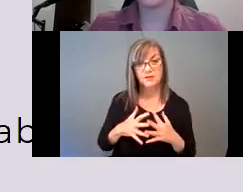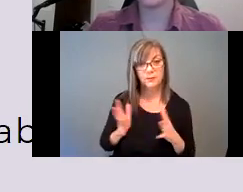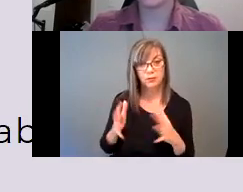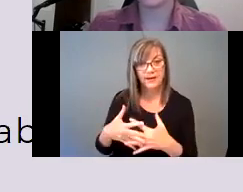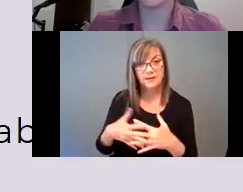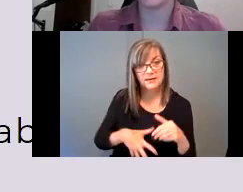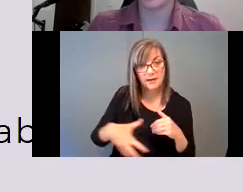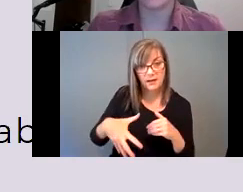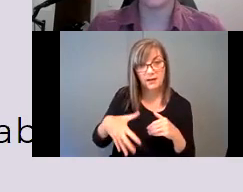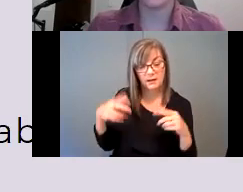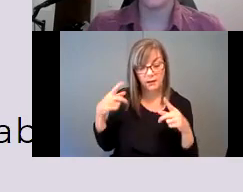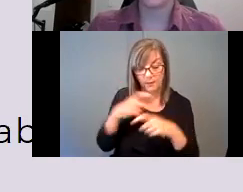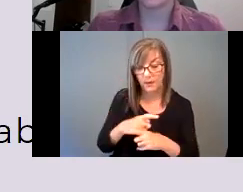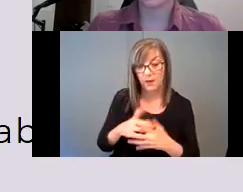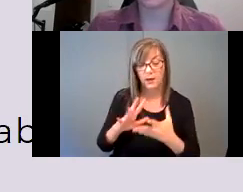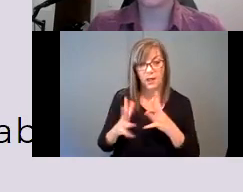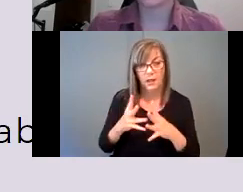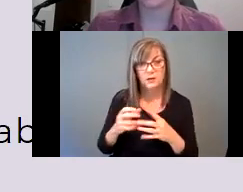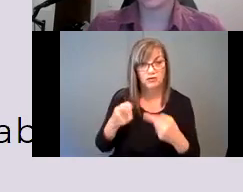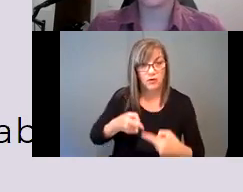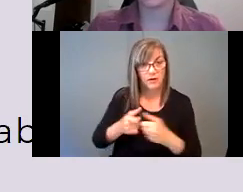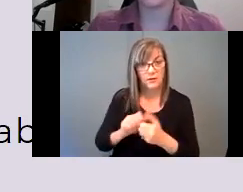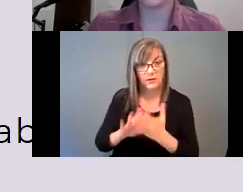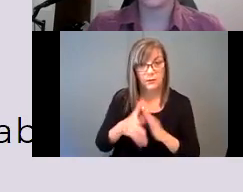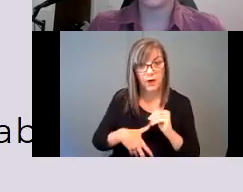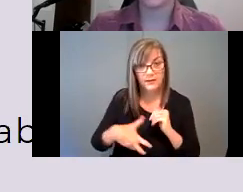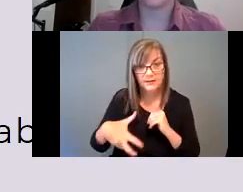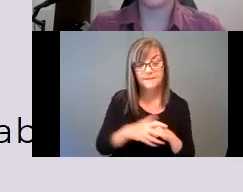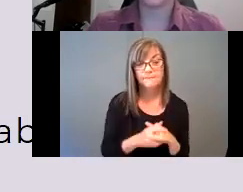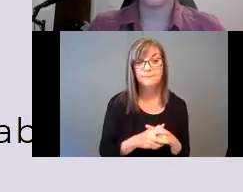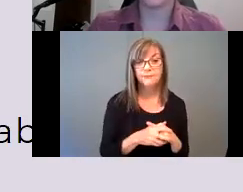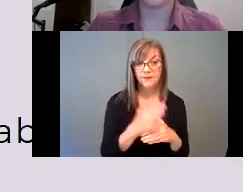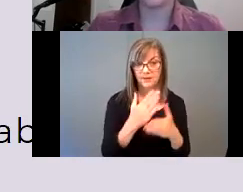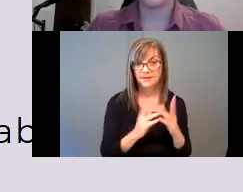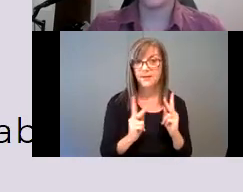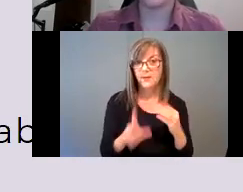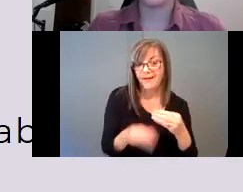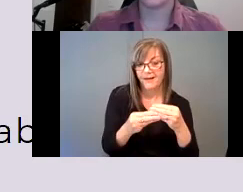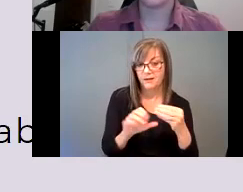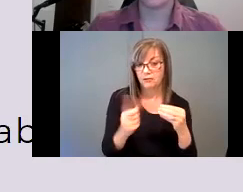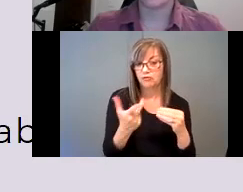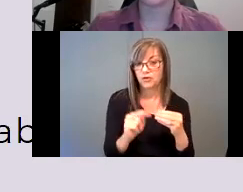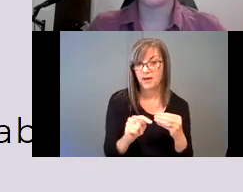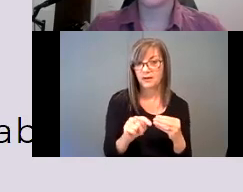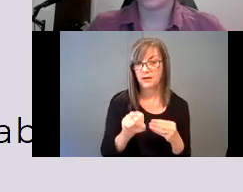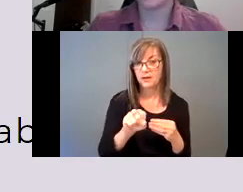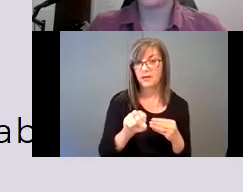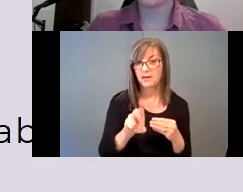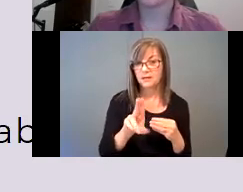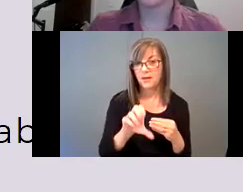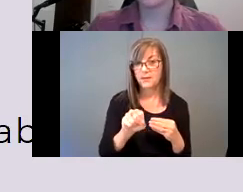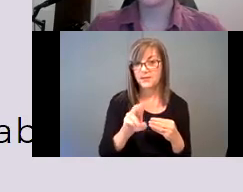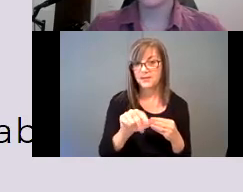which I noticed someone in the chat shared as well, that substance use can also be an impact of